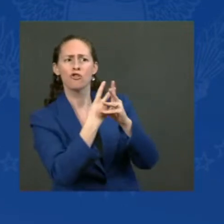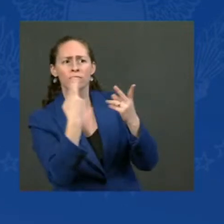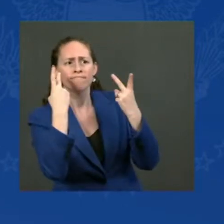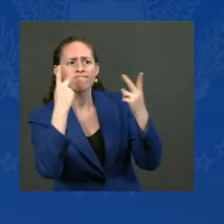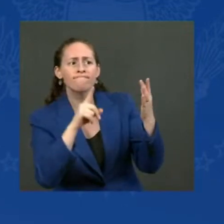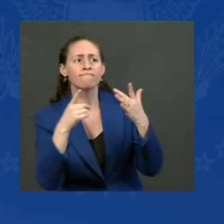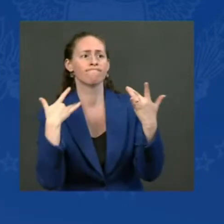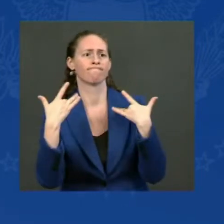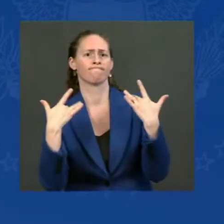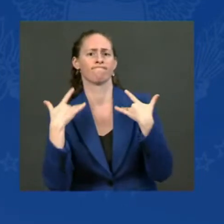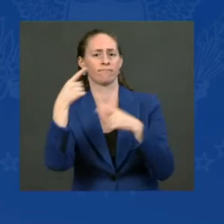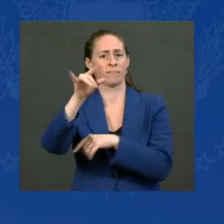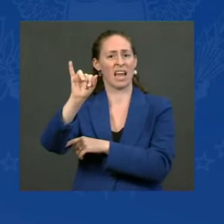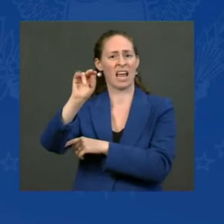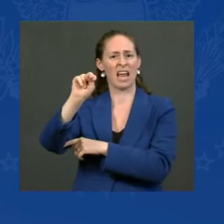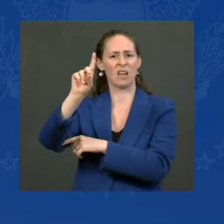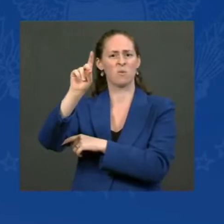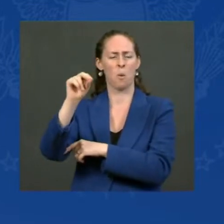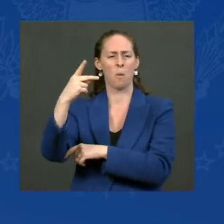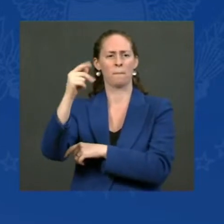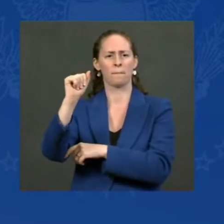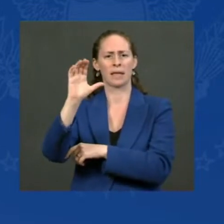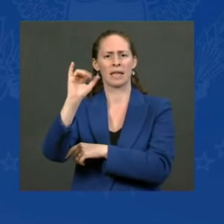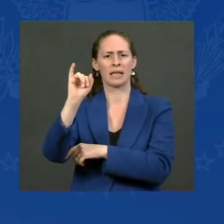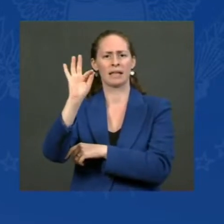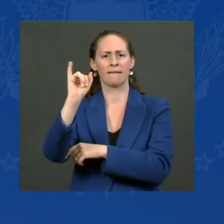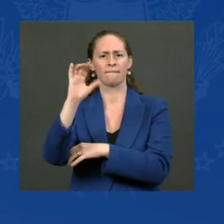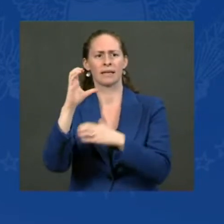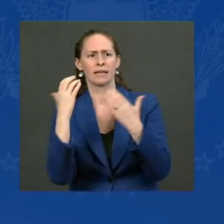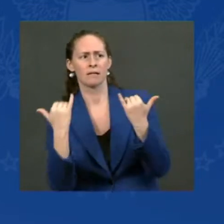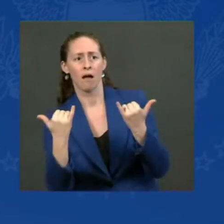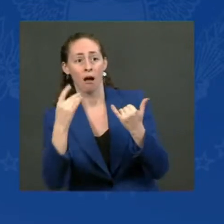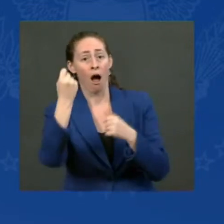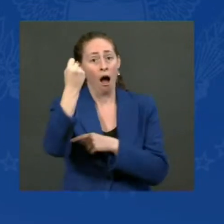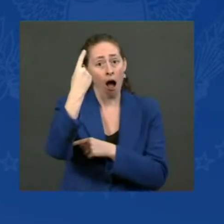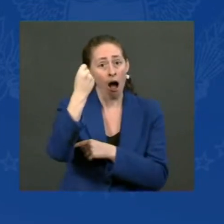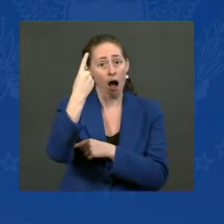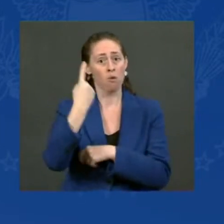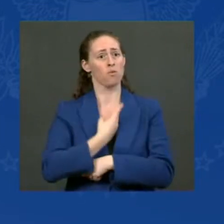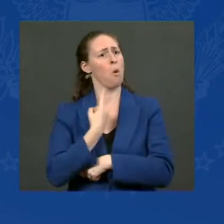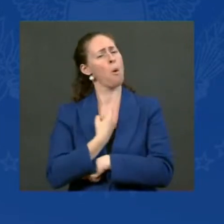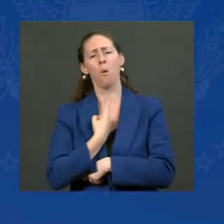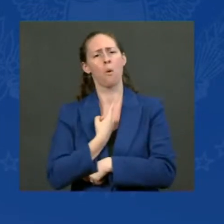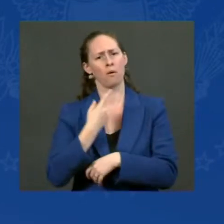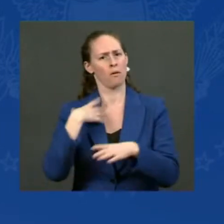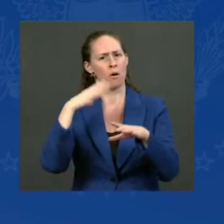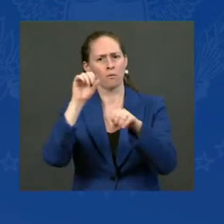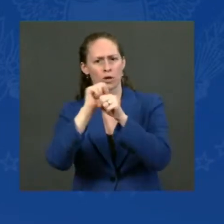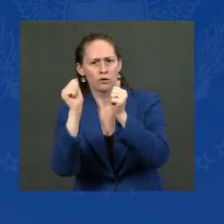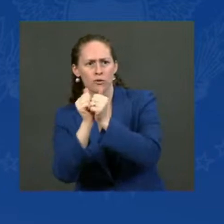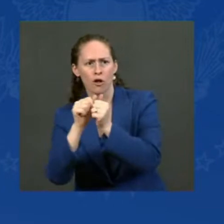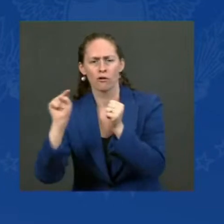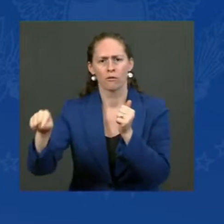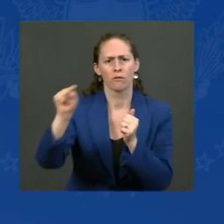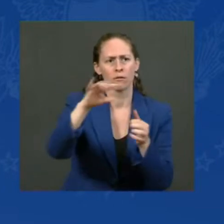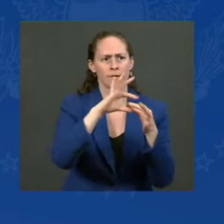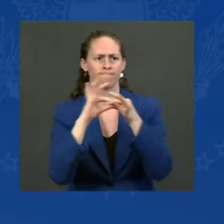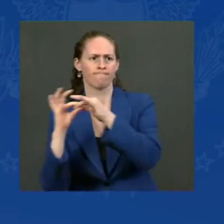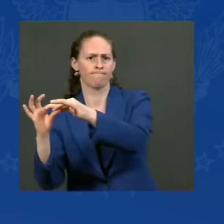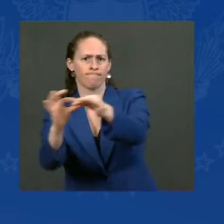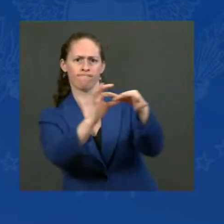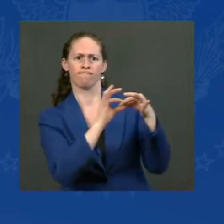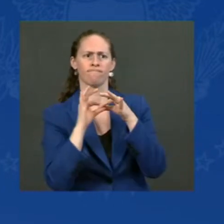and tomorrow. We'll do so with our allies and partners through cooperation at multilateral institutions like the United